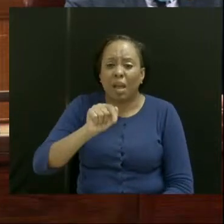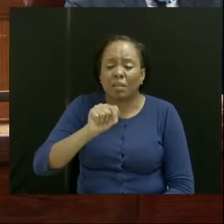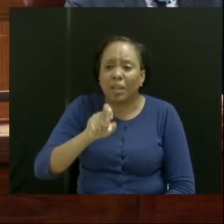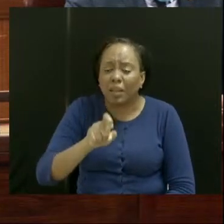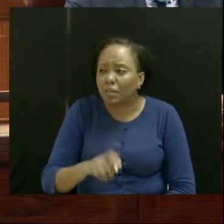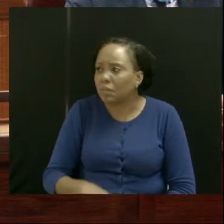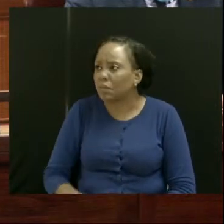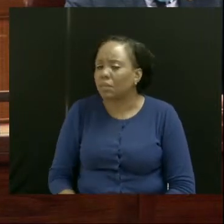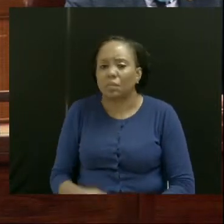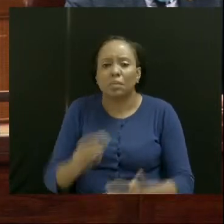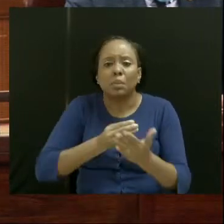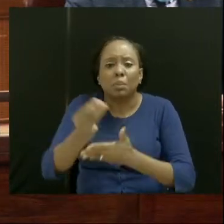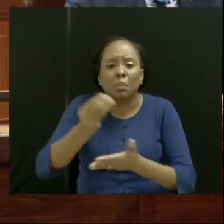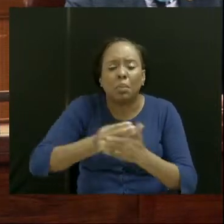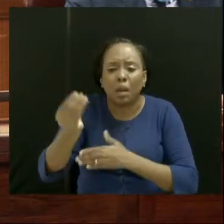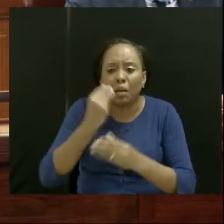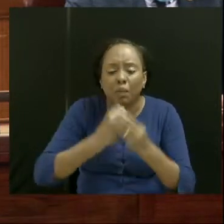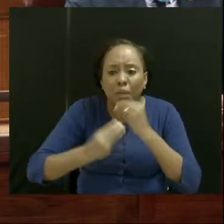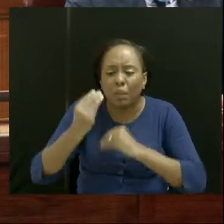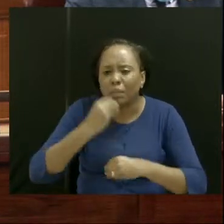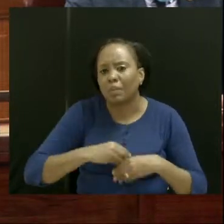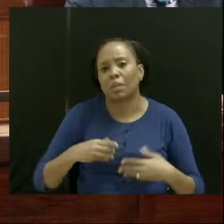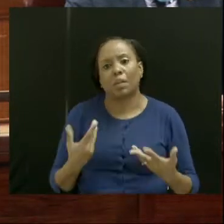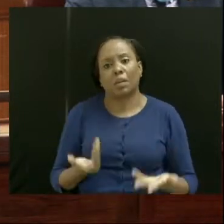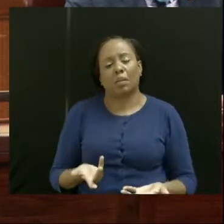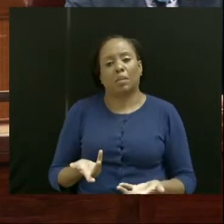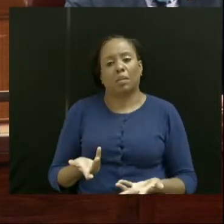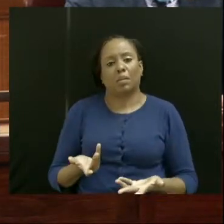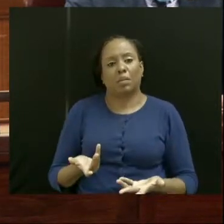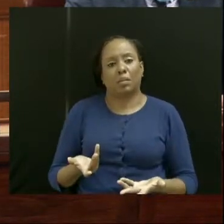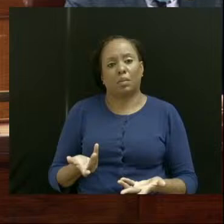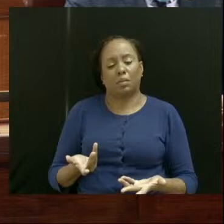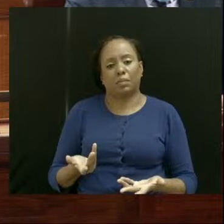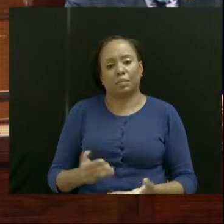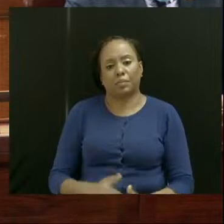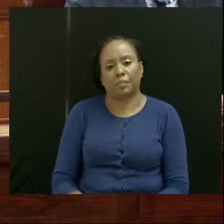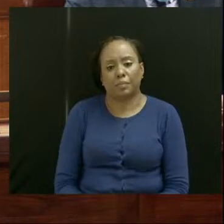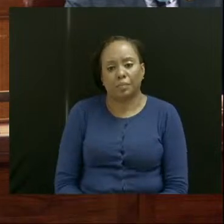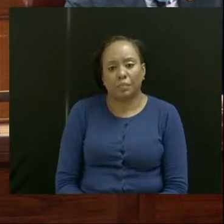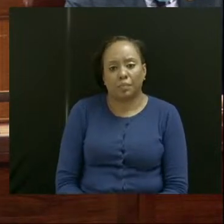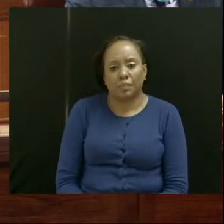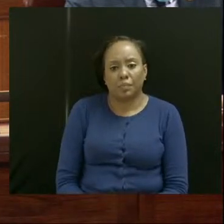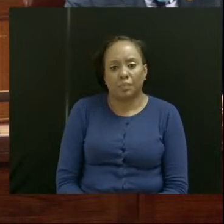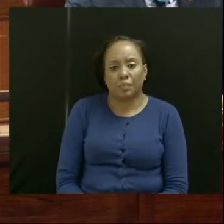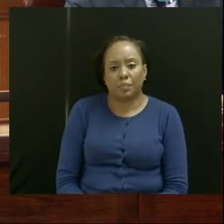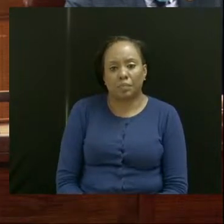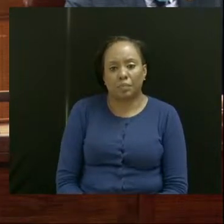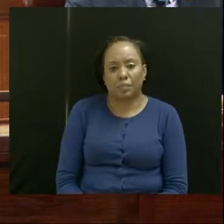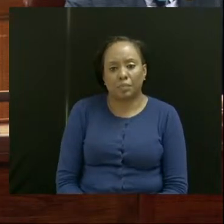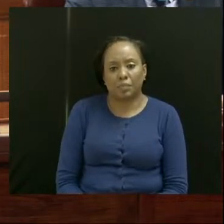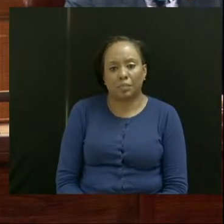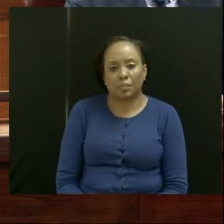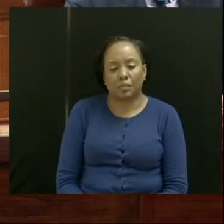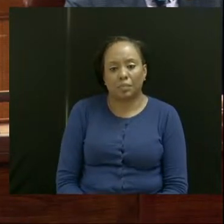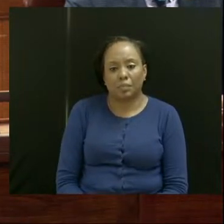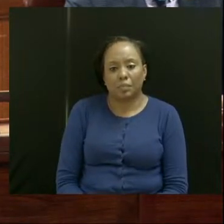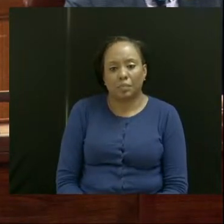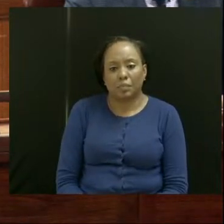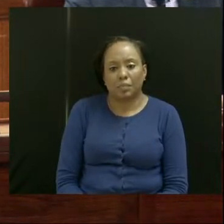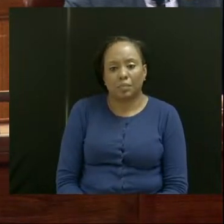living is such that my disposable income is significantly reduced